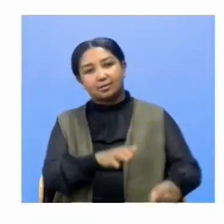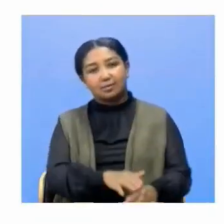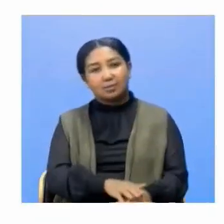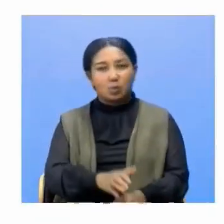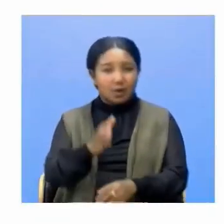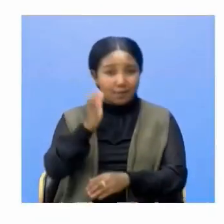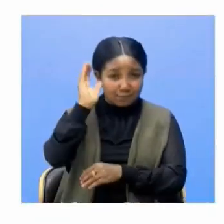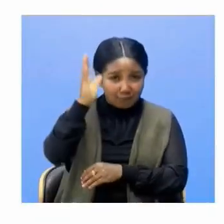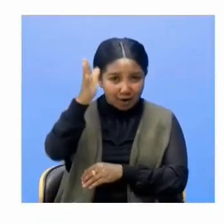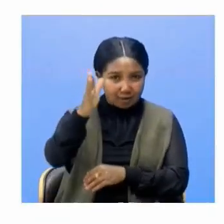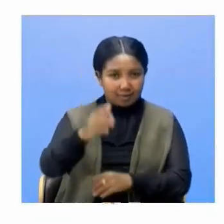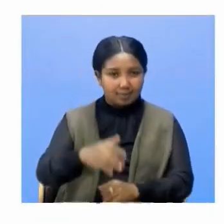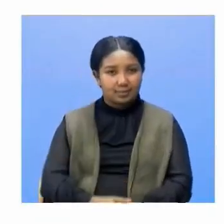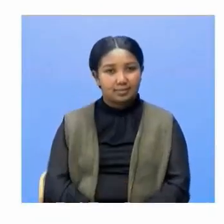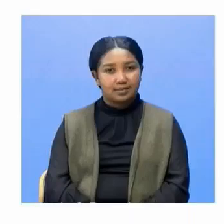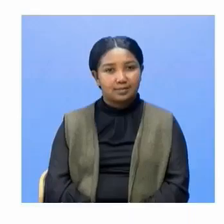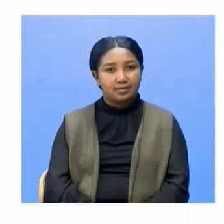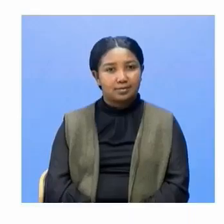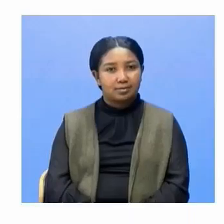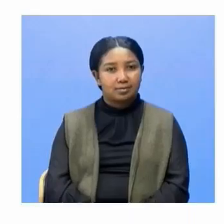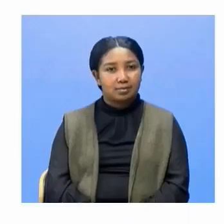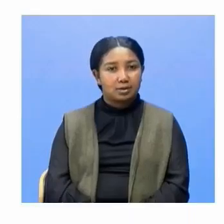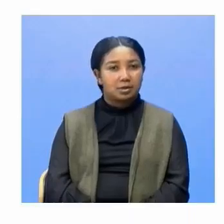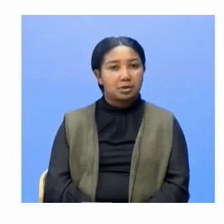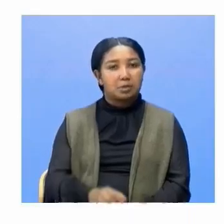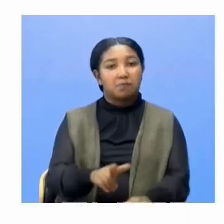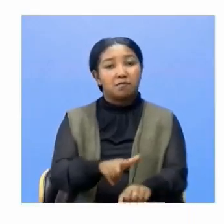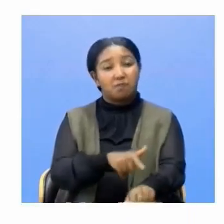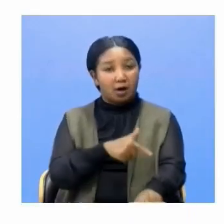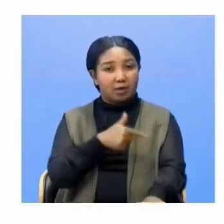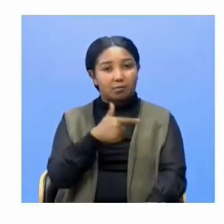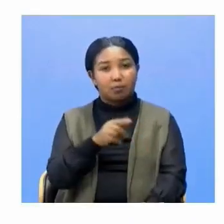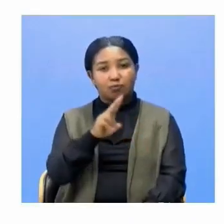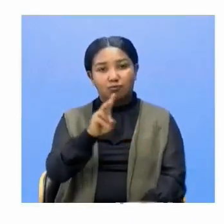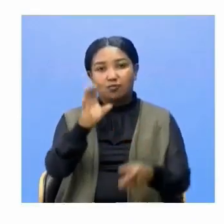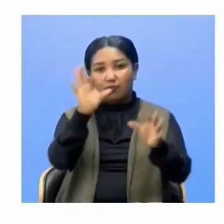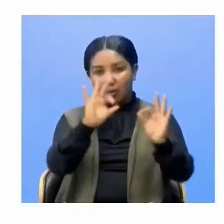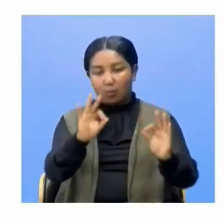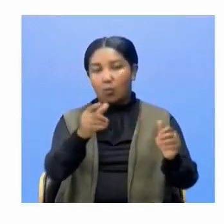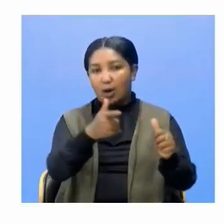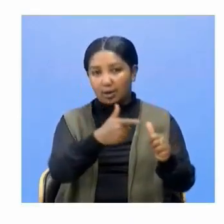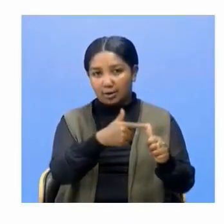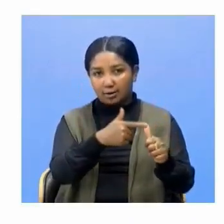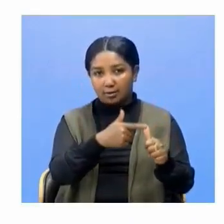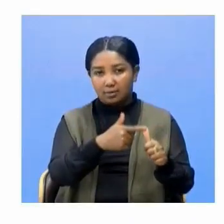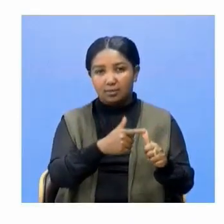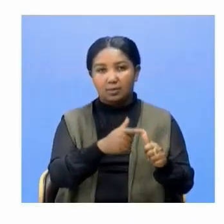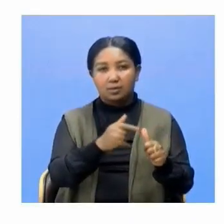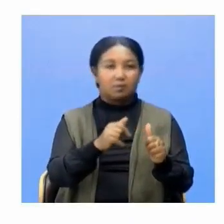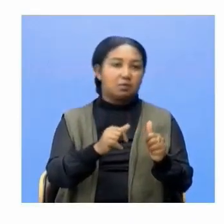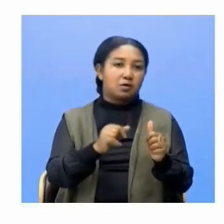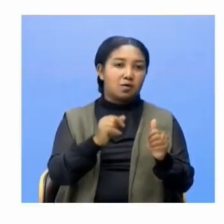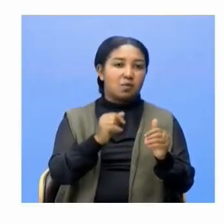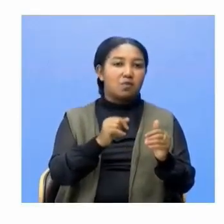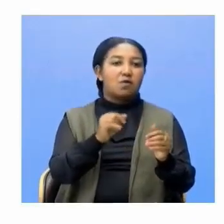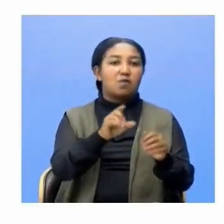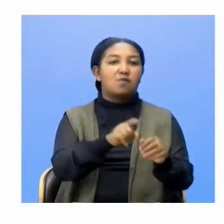Yes? Far. Yeah, far, it has two forms. One is farther,